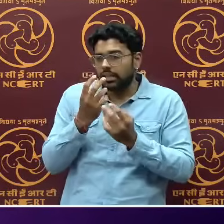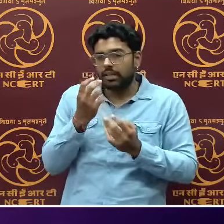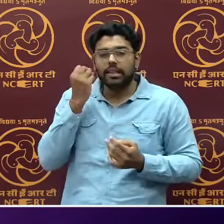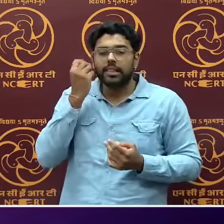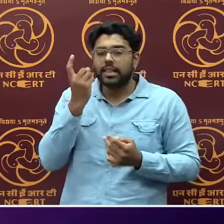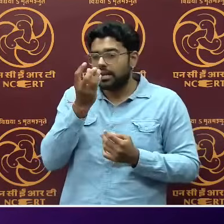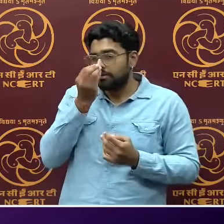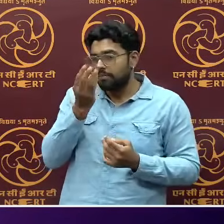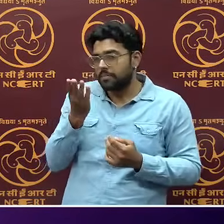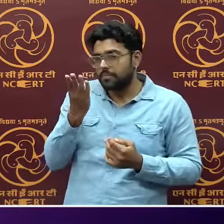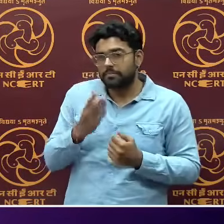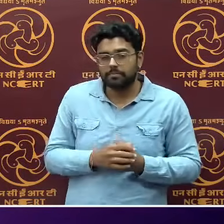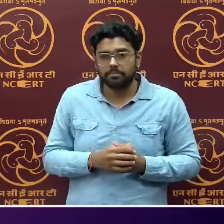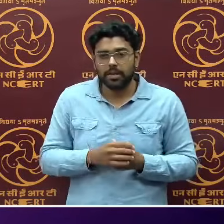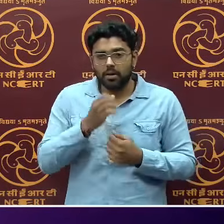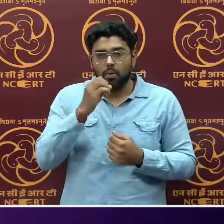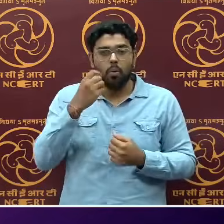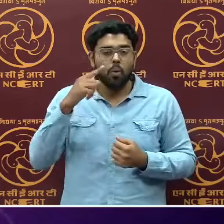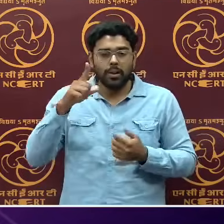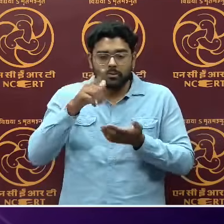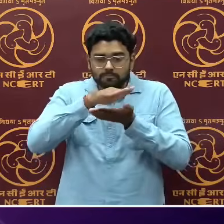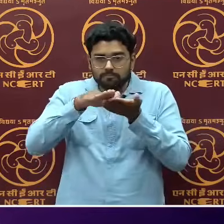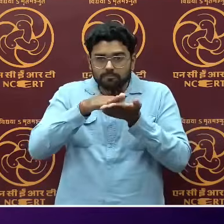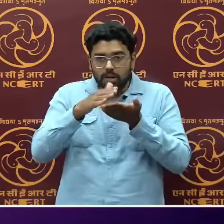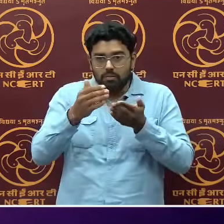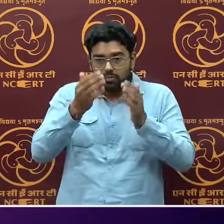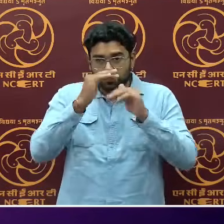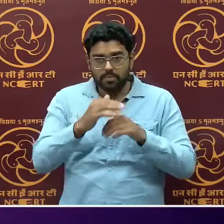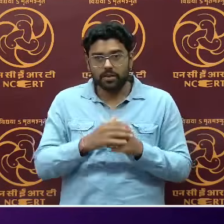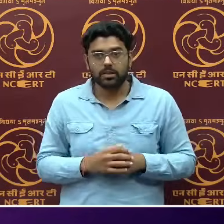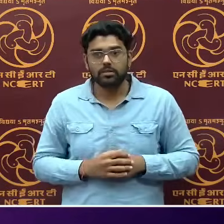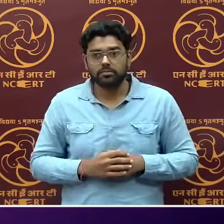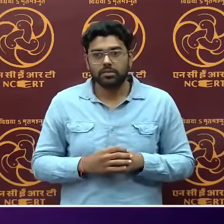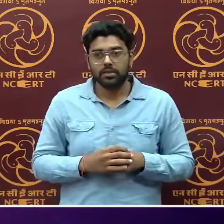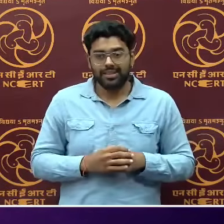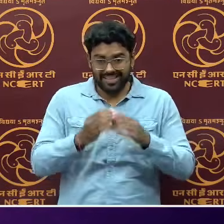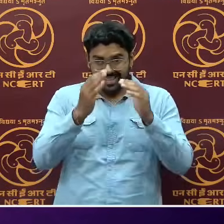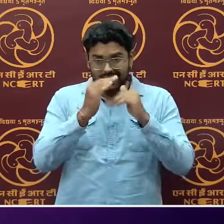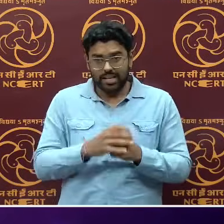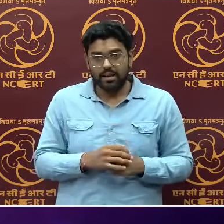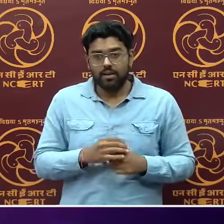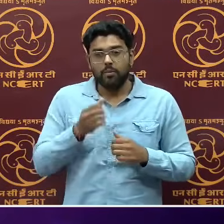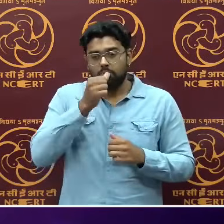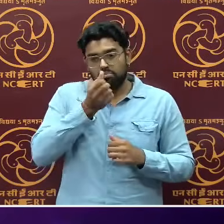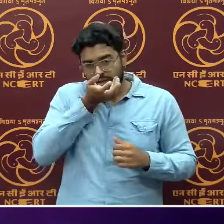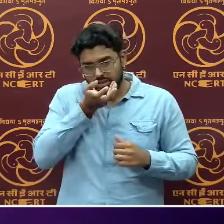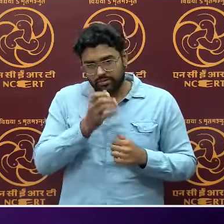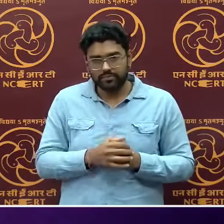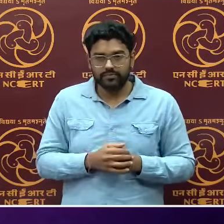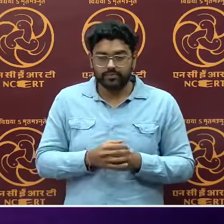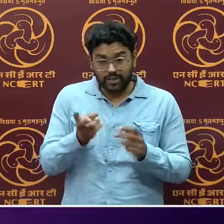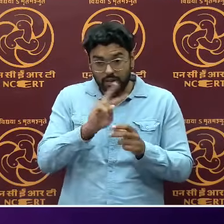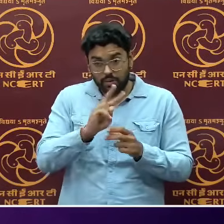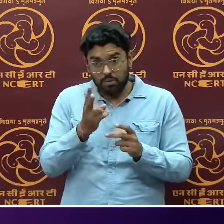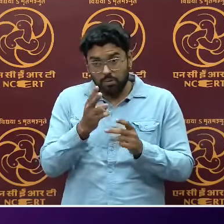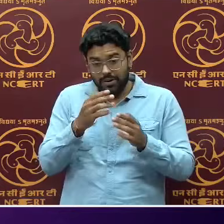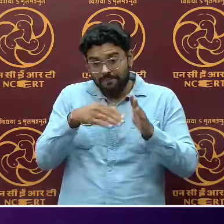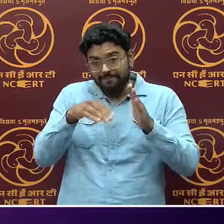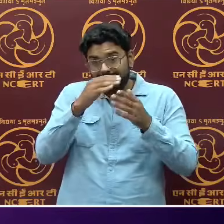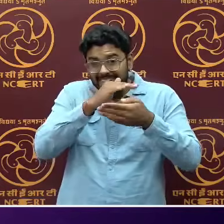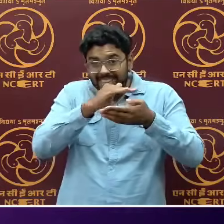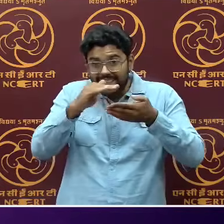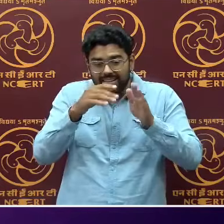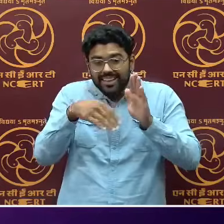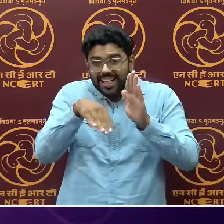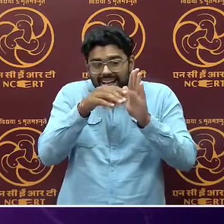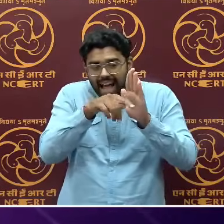identify oil floating, and then we have water, right? Yes, ma'am. So though two separate layers are being made